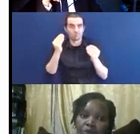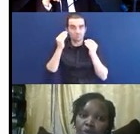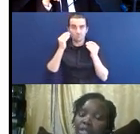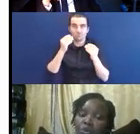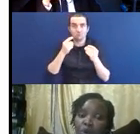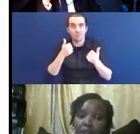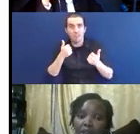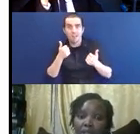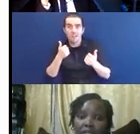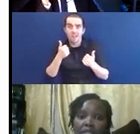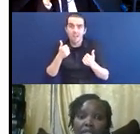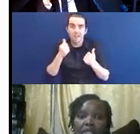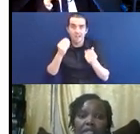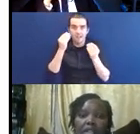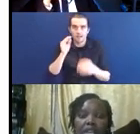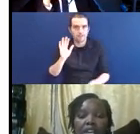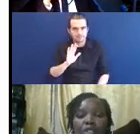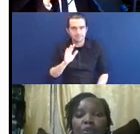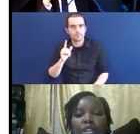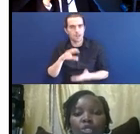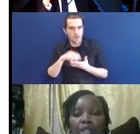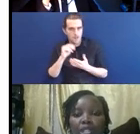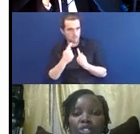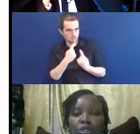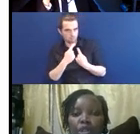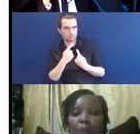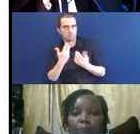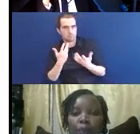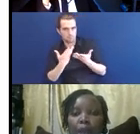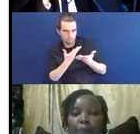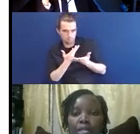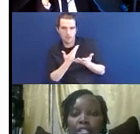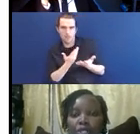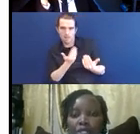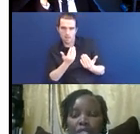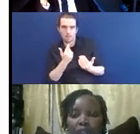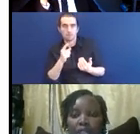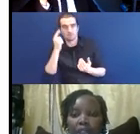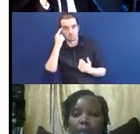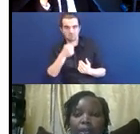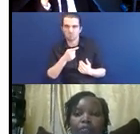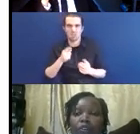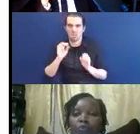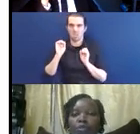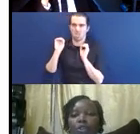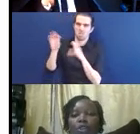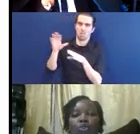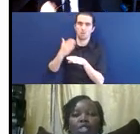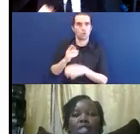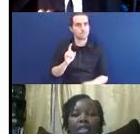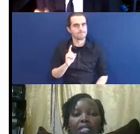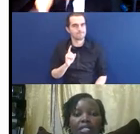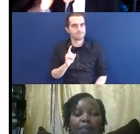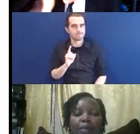not want to work. Do ensure that your applications and other company forms do